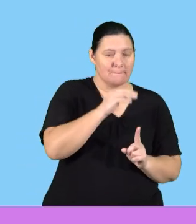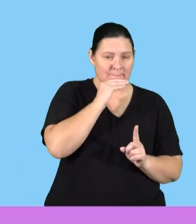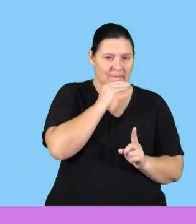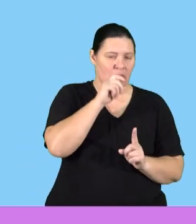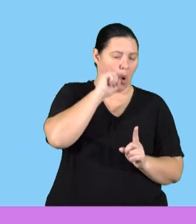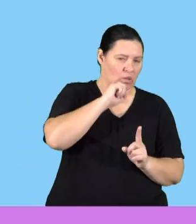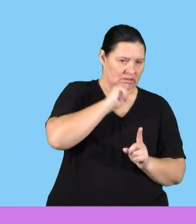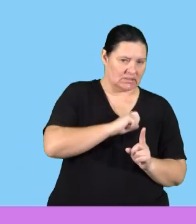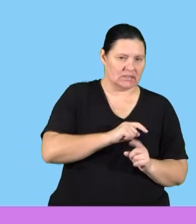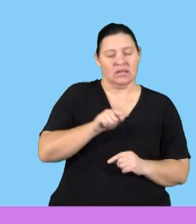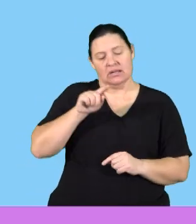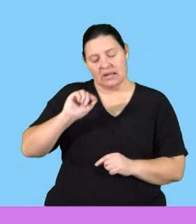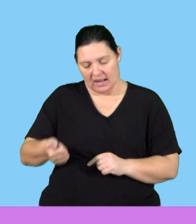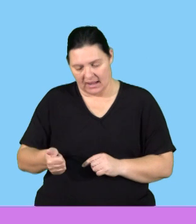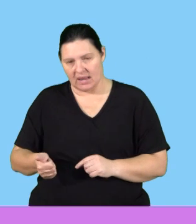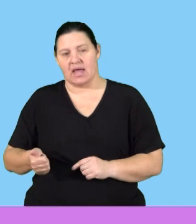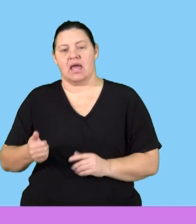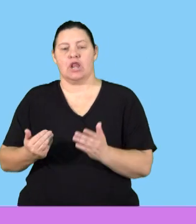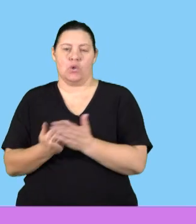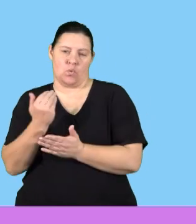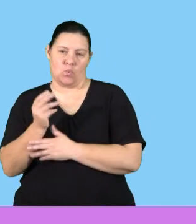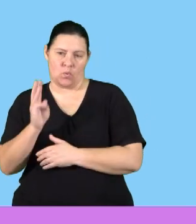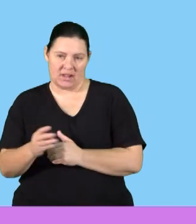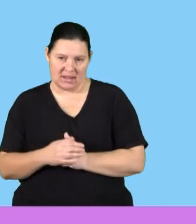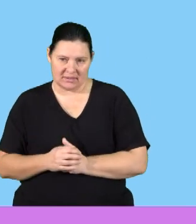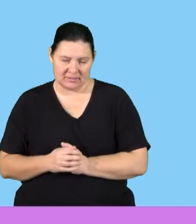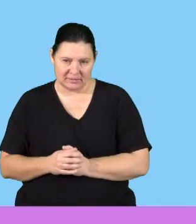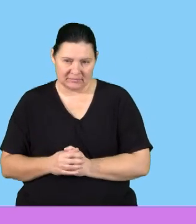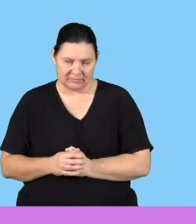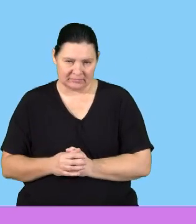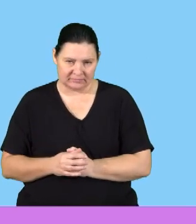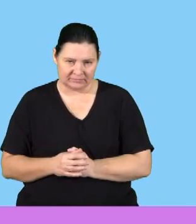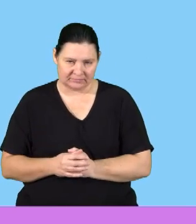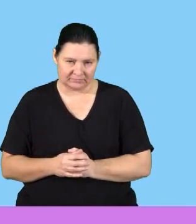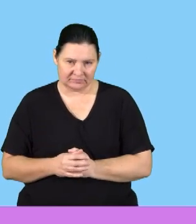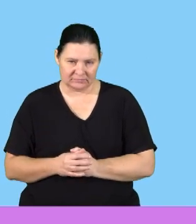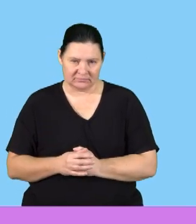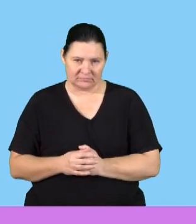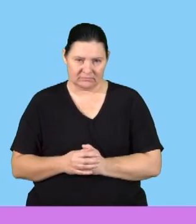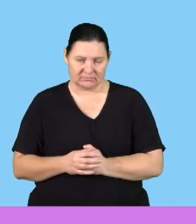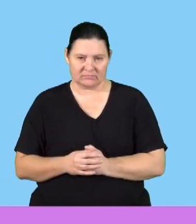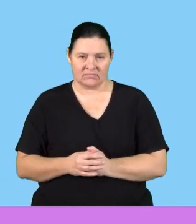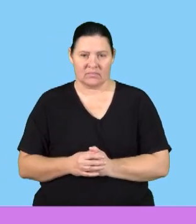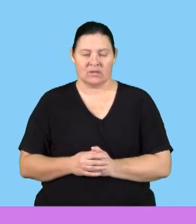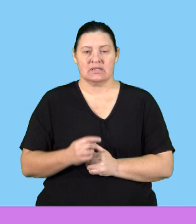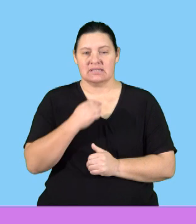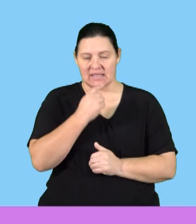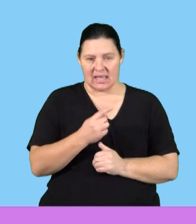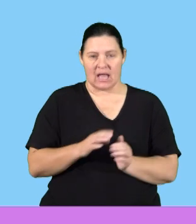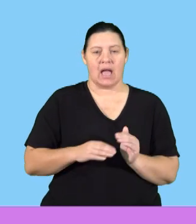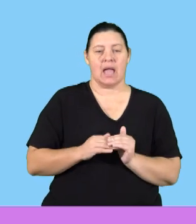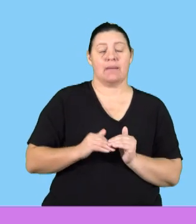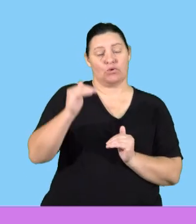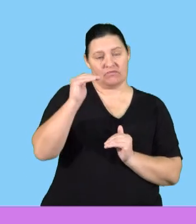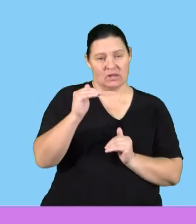is given will tell you that which one is the new one and which one is the previous one. So now we say it